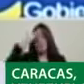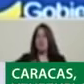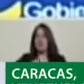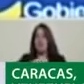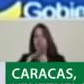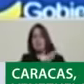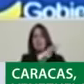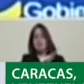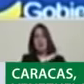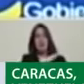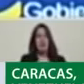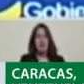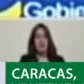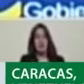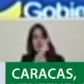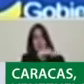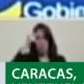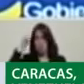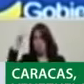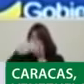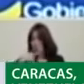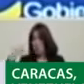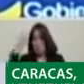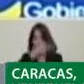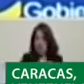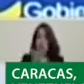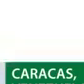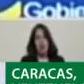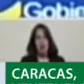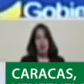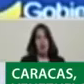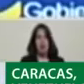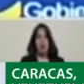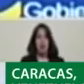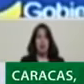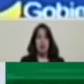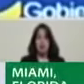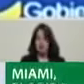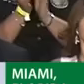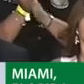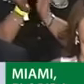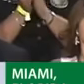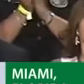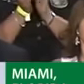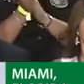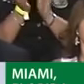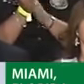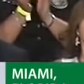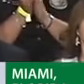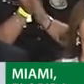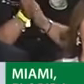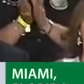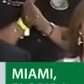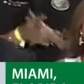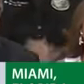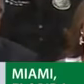National Bolivarian Armed Forces? Donald Trump from Miami. They believe what they own our country. The days of